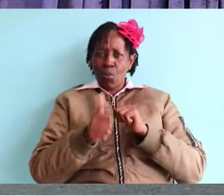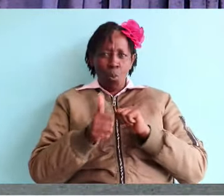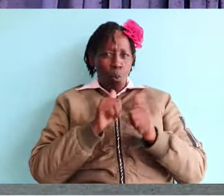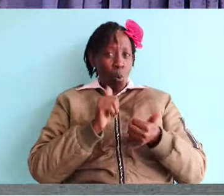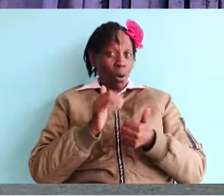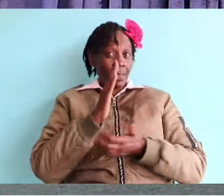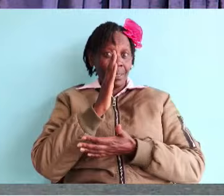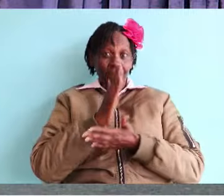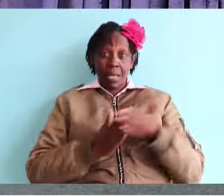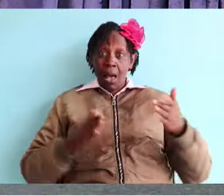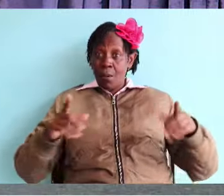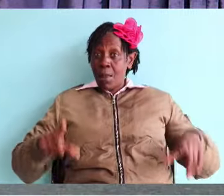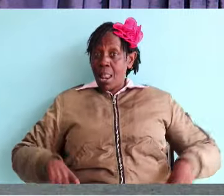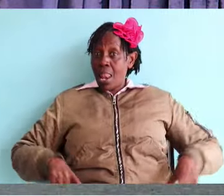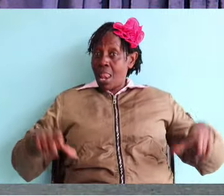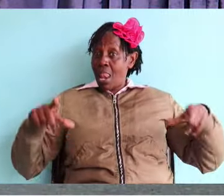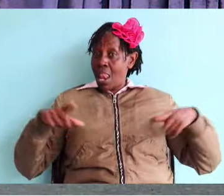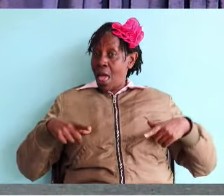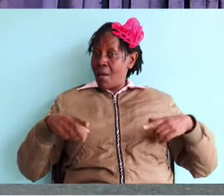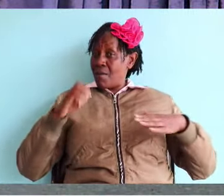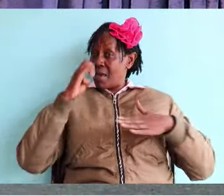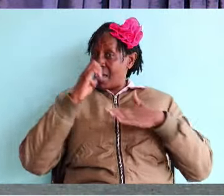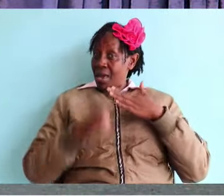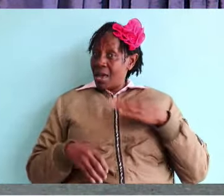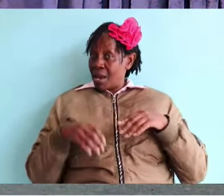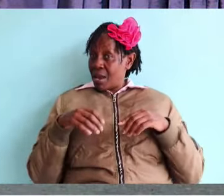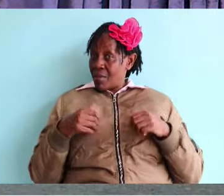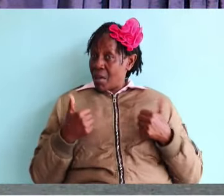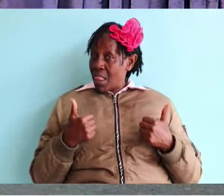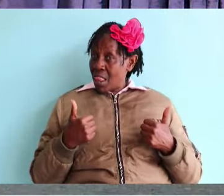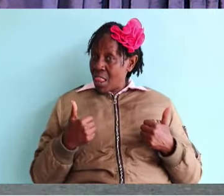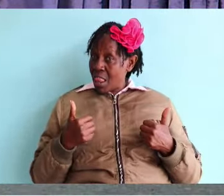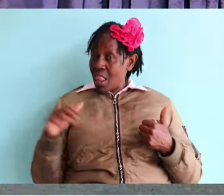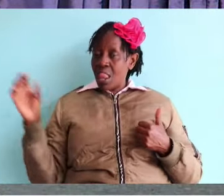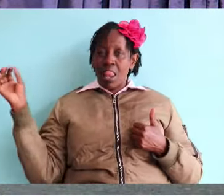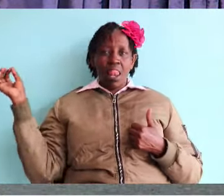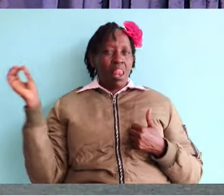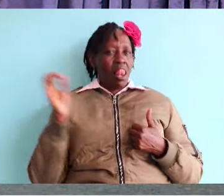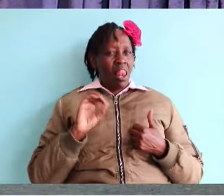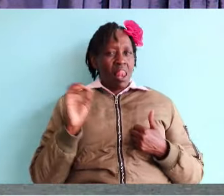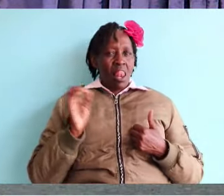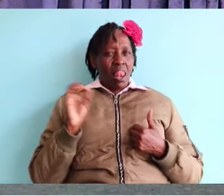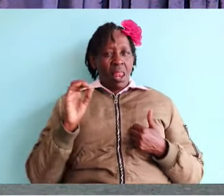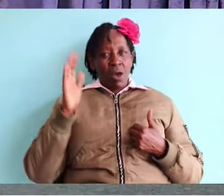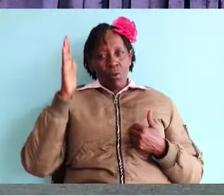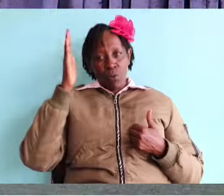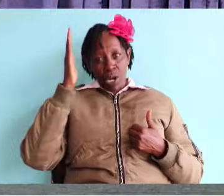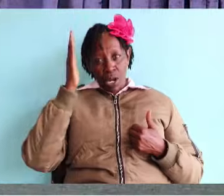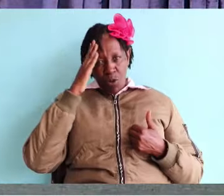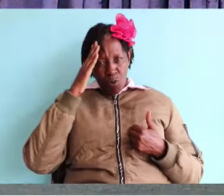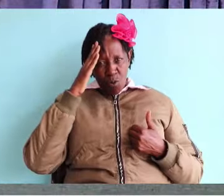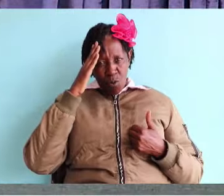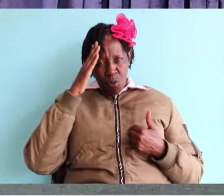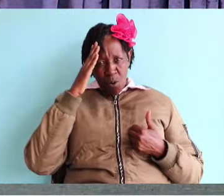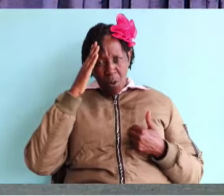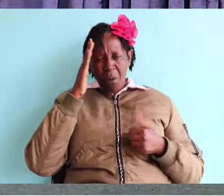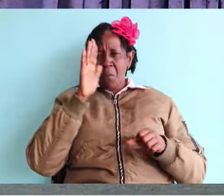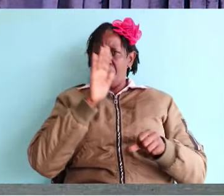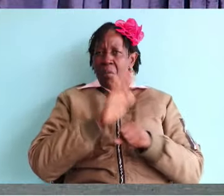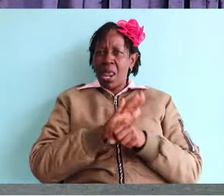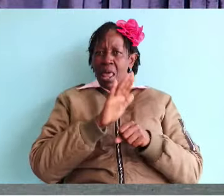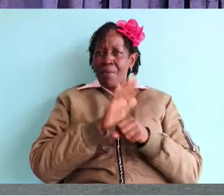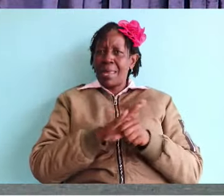their lives have not ended well. And we know that even in many instances of people who have